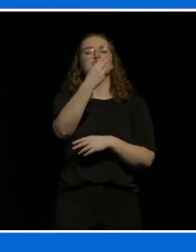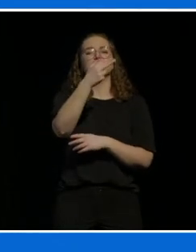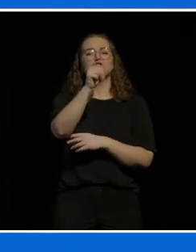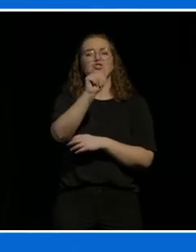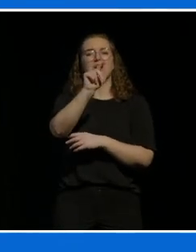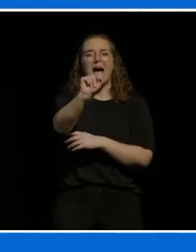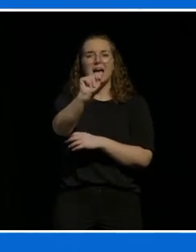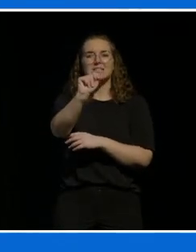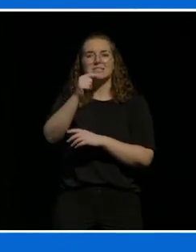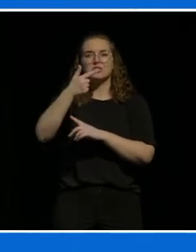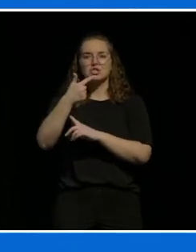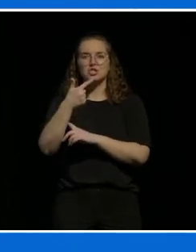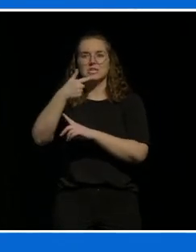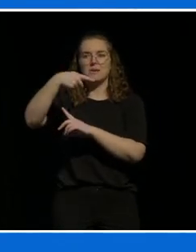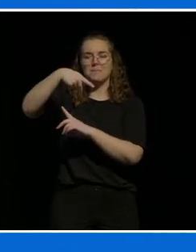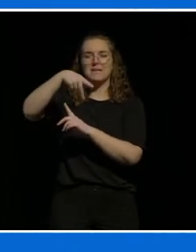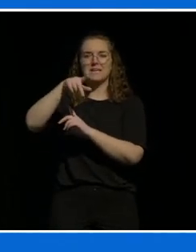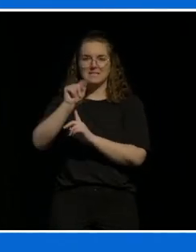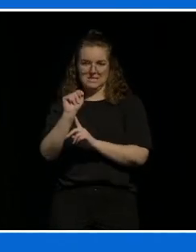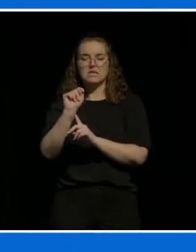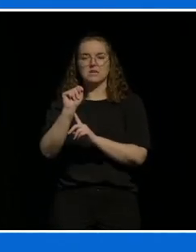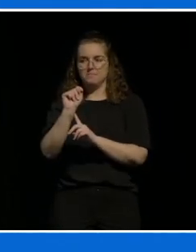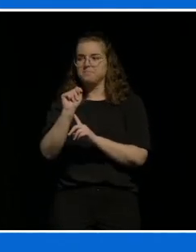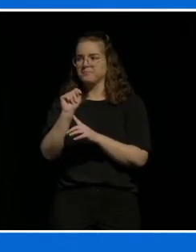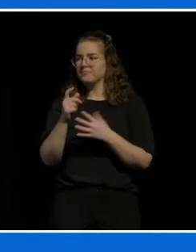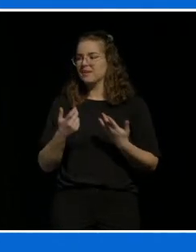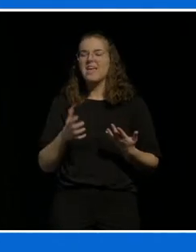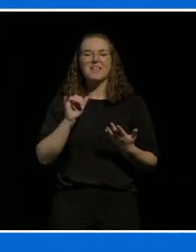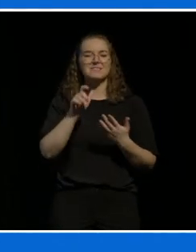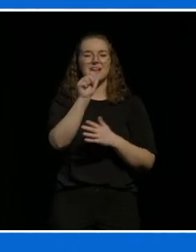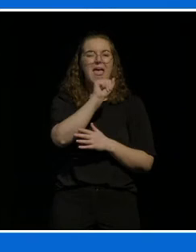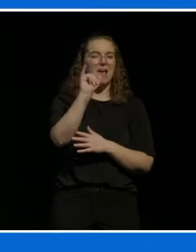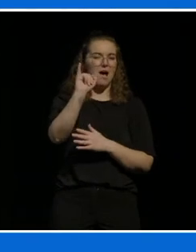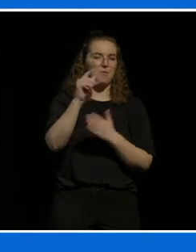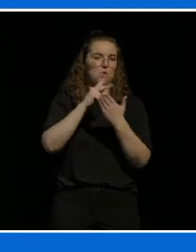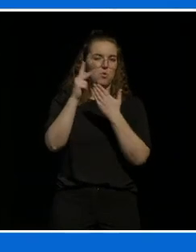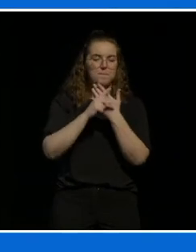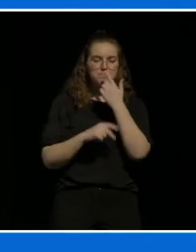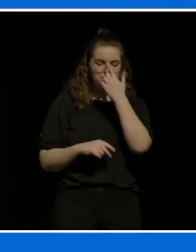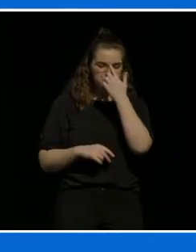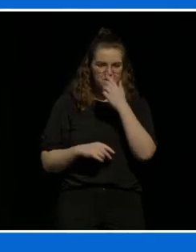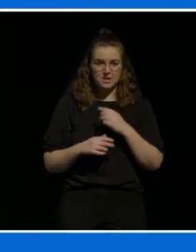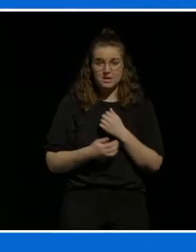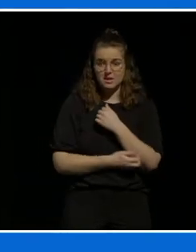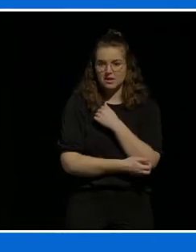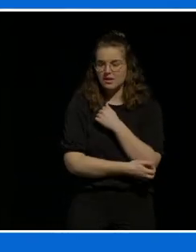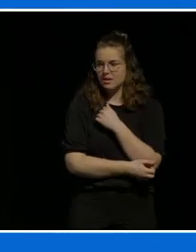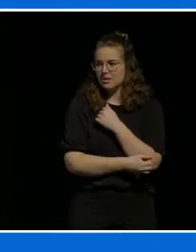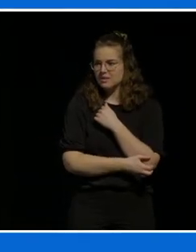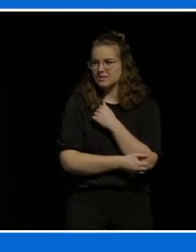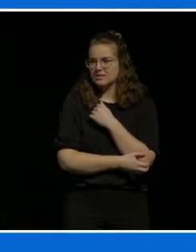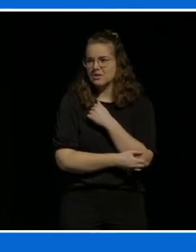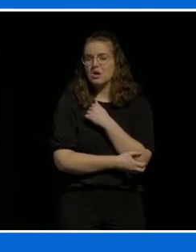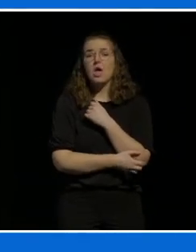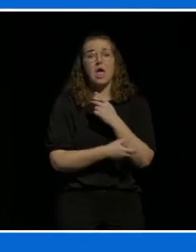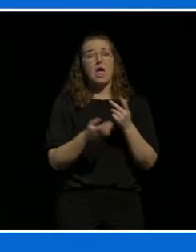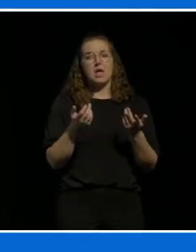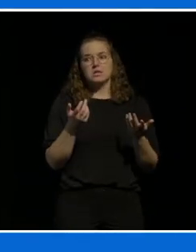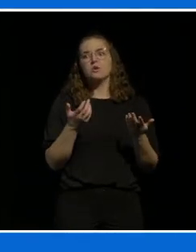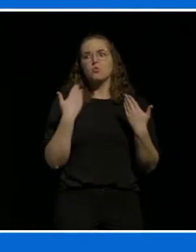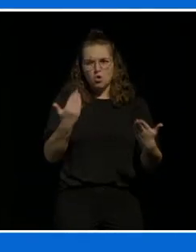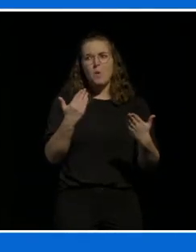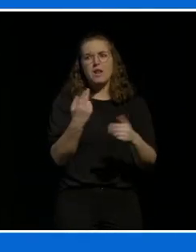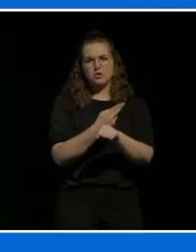We just constructed an offer letter based on ChatGPT. Yeah, it's so if people don't have, people haven't used it, definitely use it. It's really